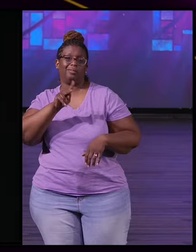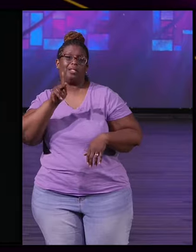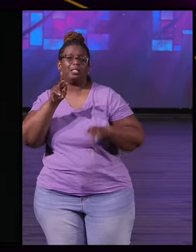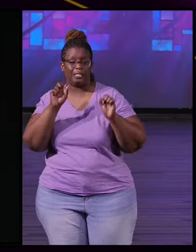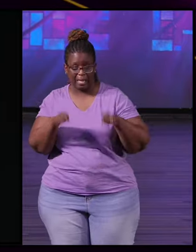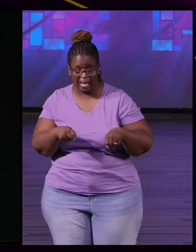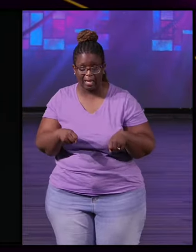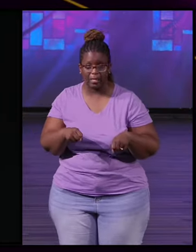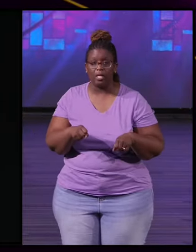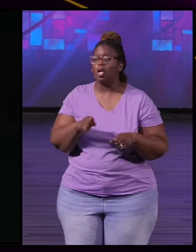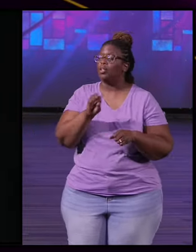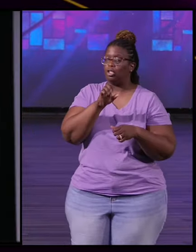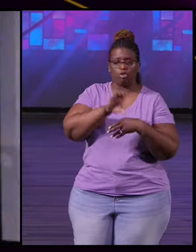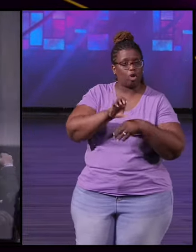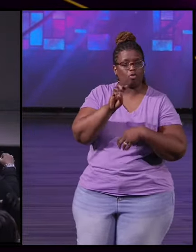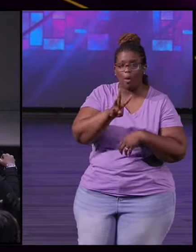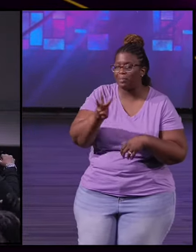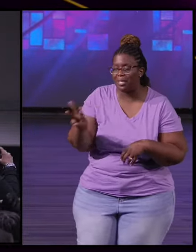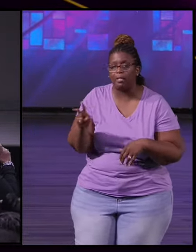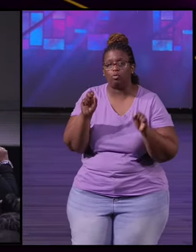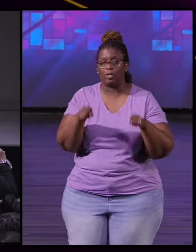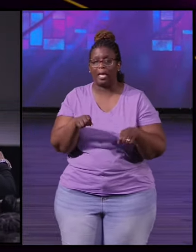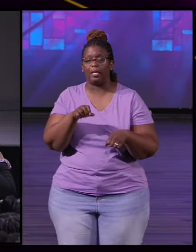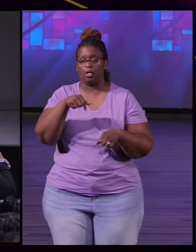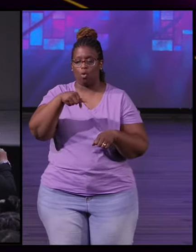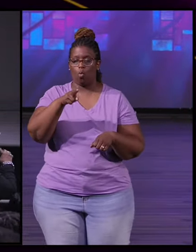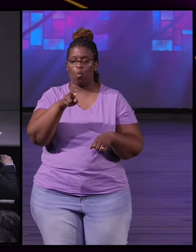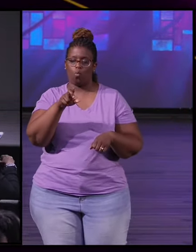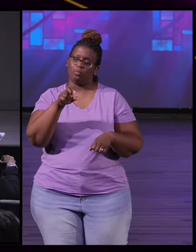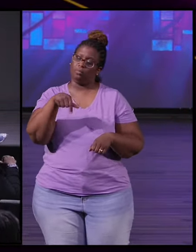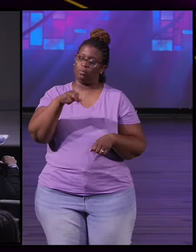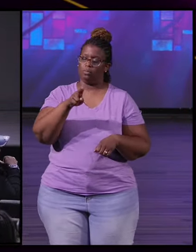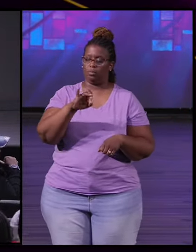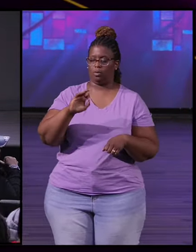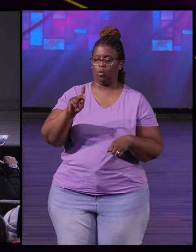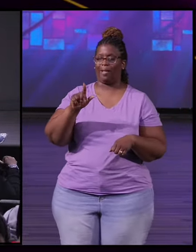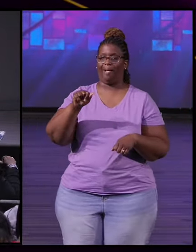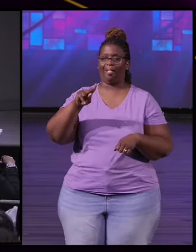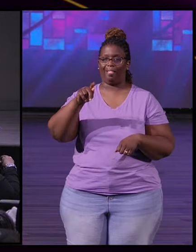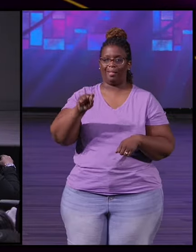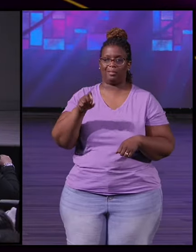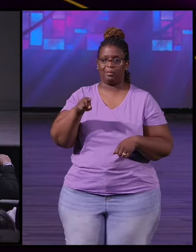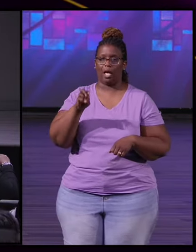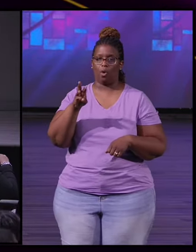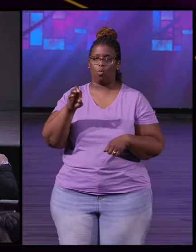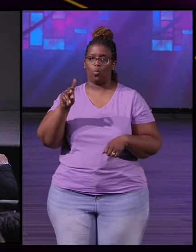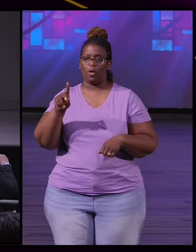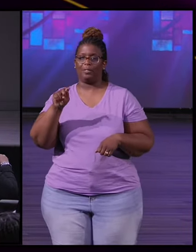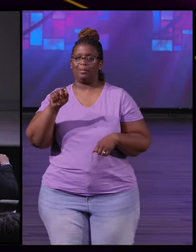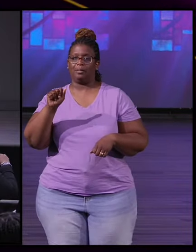Quicklinks.wordtab.net. Your word is good, and we sing. I want to pray over the house.